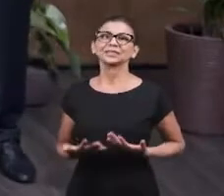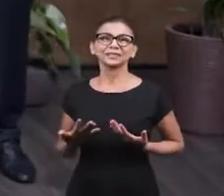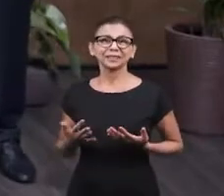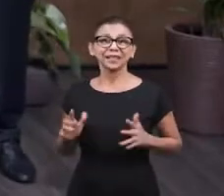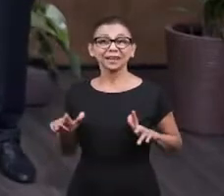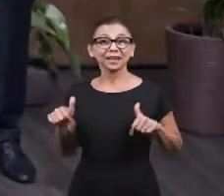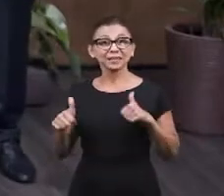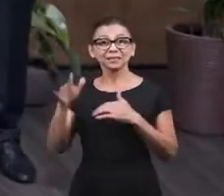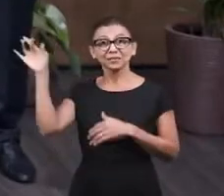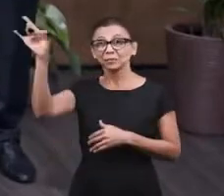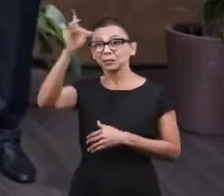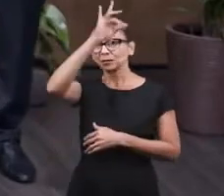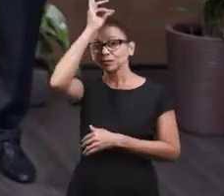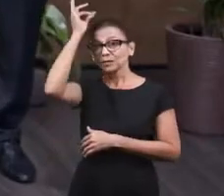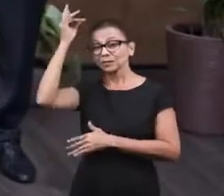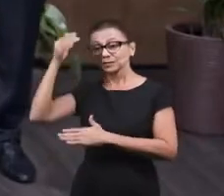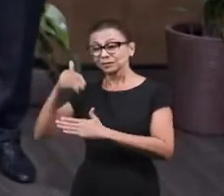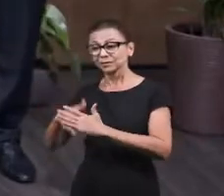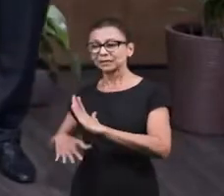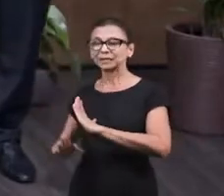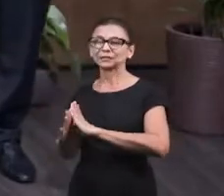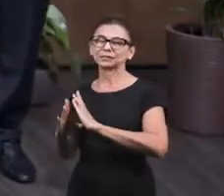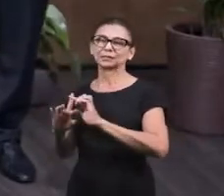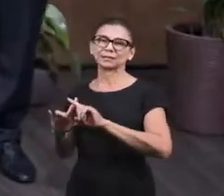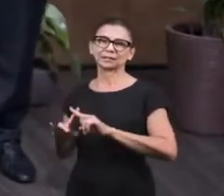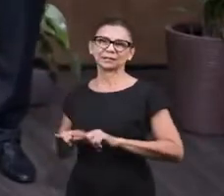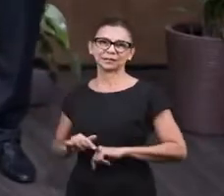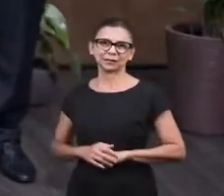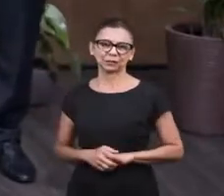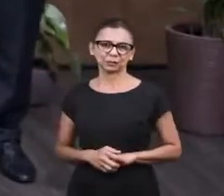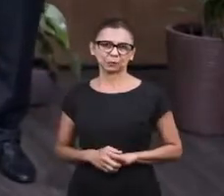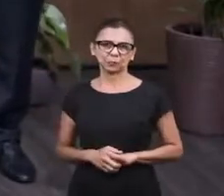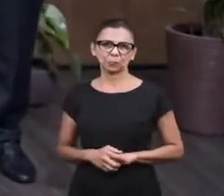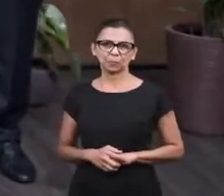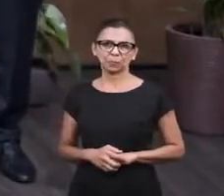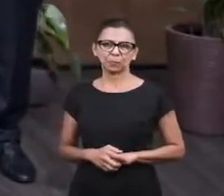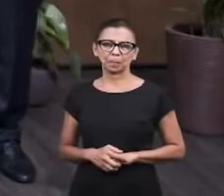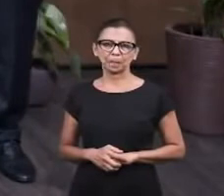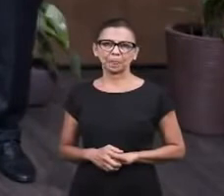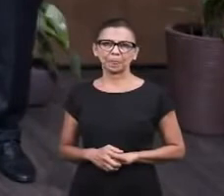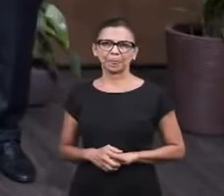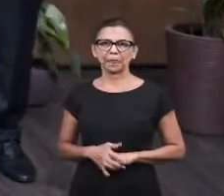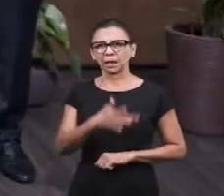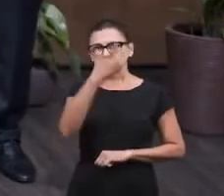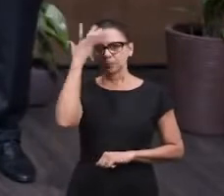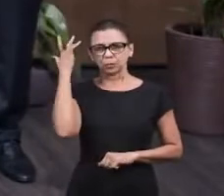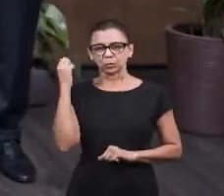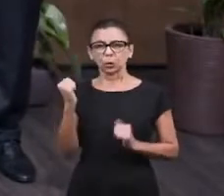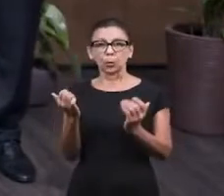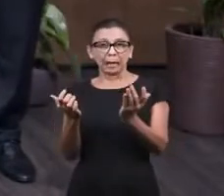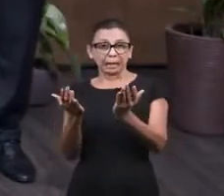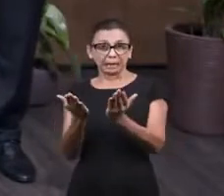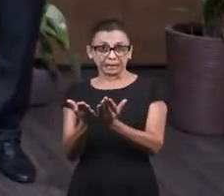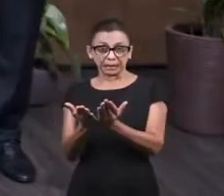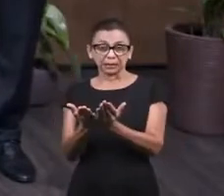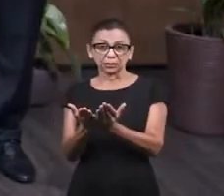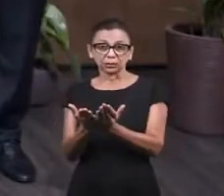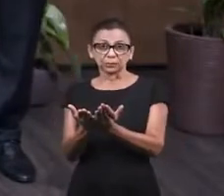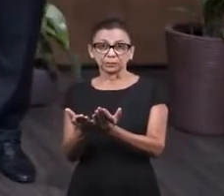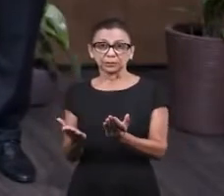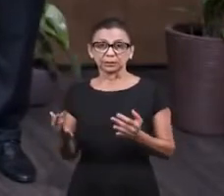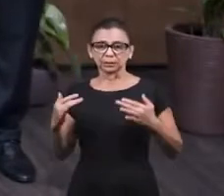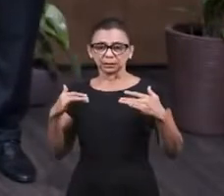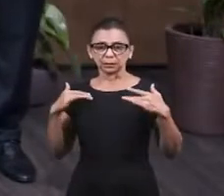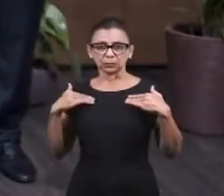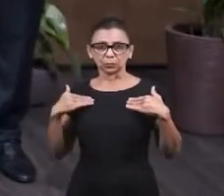strength. And this is the action of the Holy Spirit in the life of the church. The believers should live in